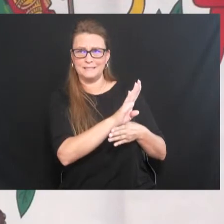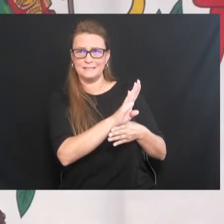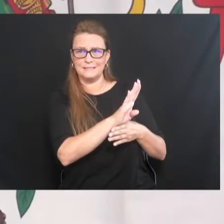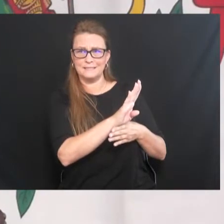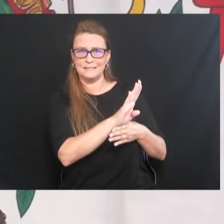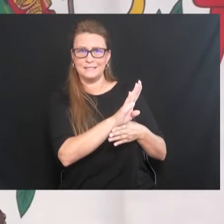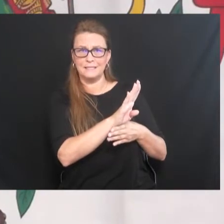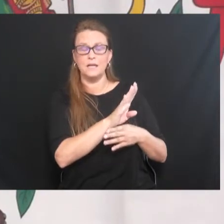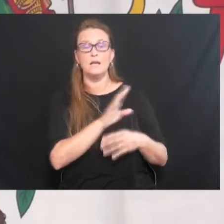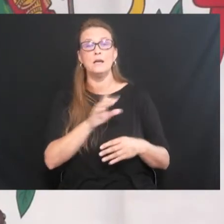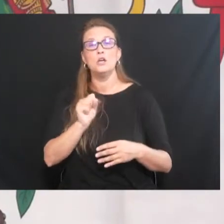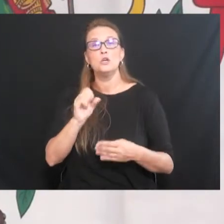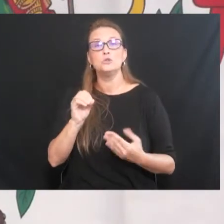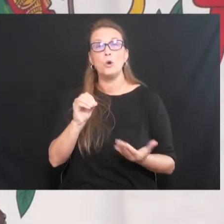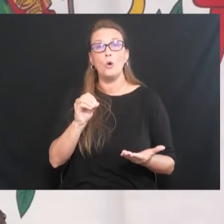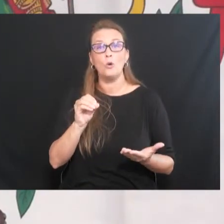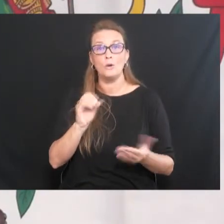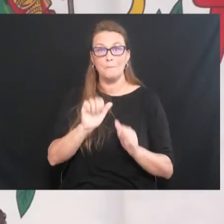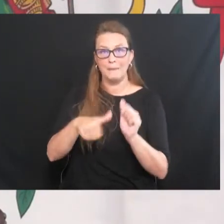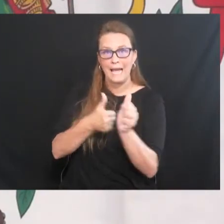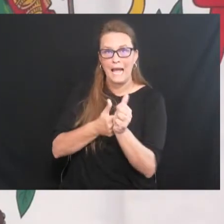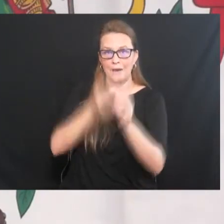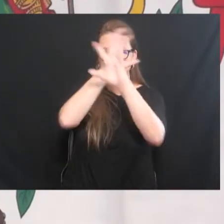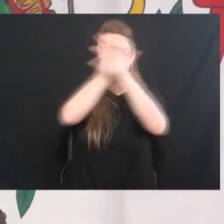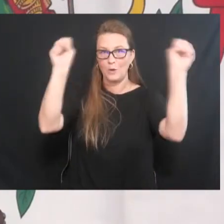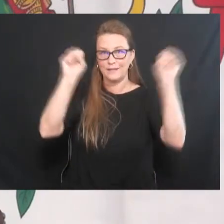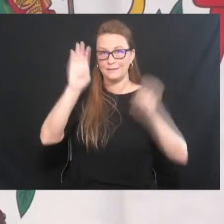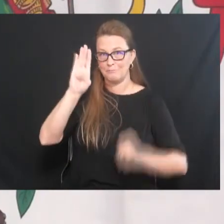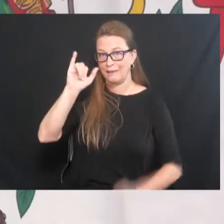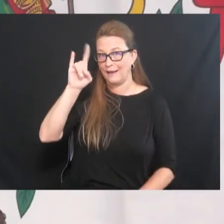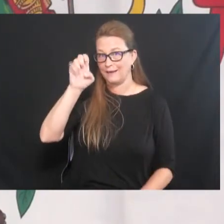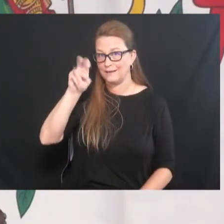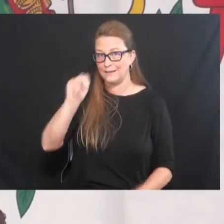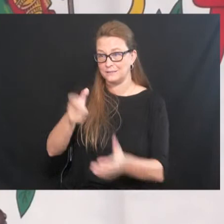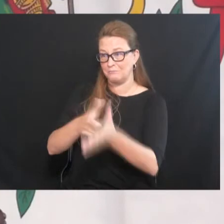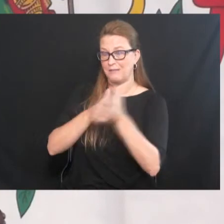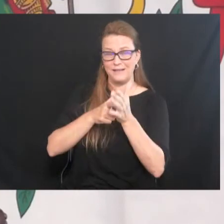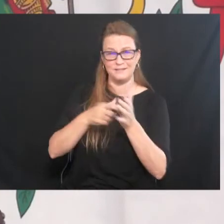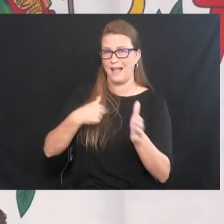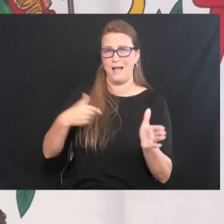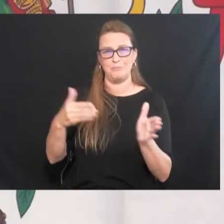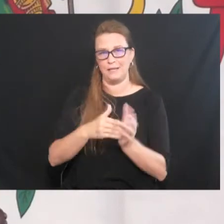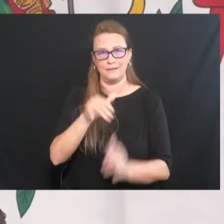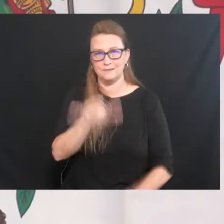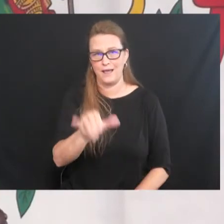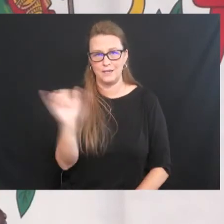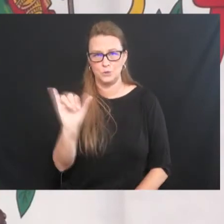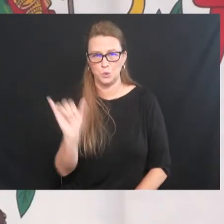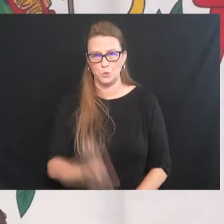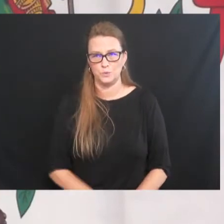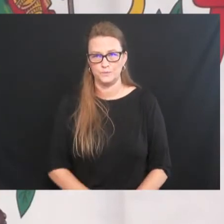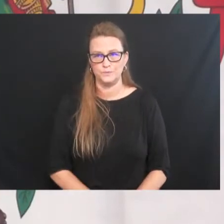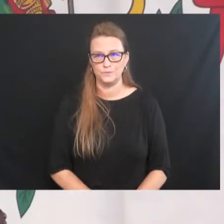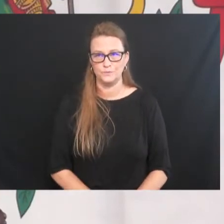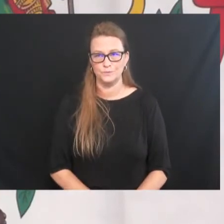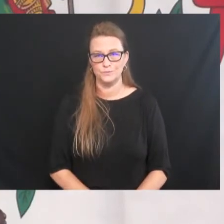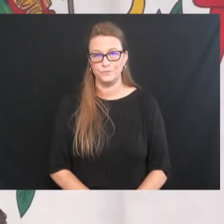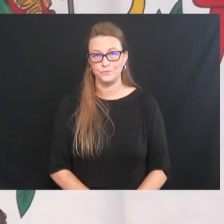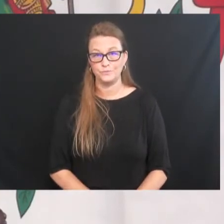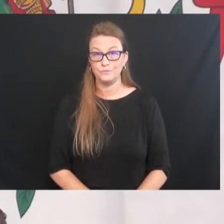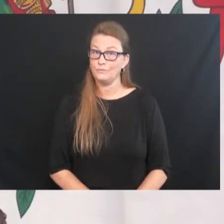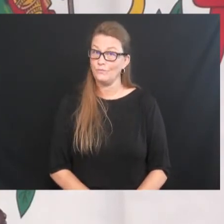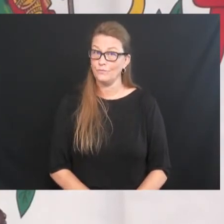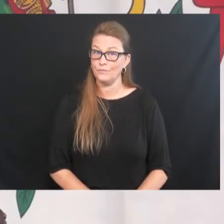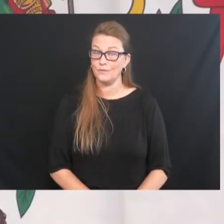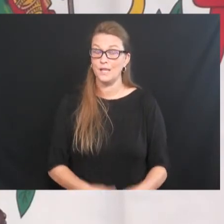of standing behind, President Biden's mandates, I am adamantly against that, So in all